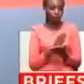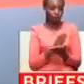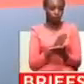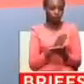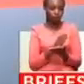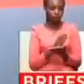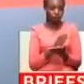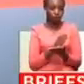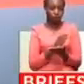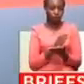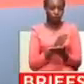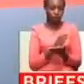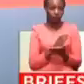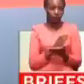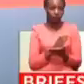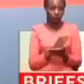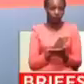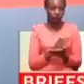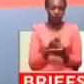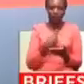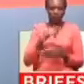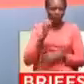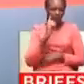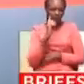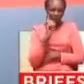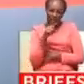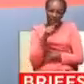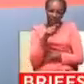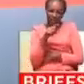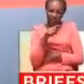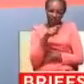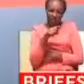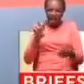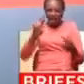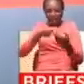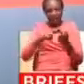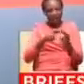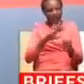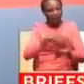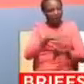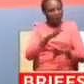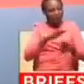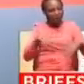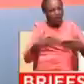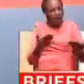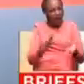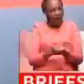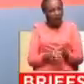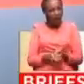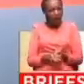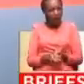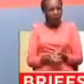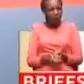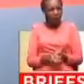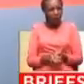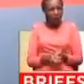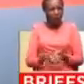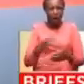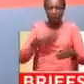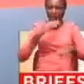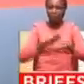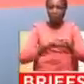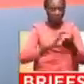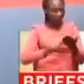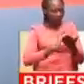little hesitant. I was wondering, what does this have to do with music? You know, I'm good at making records. I'm good at crafting